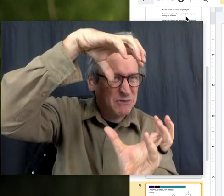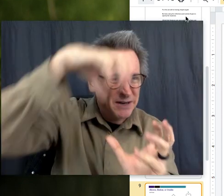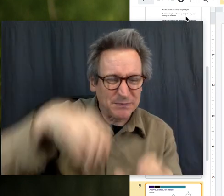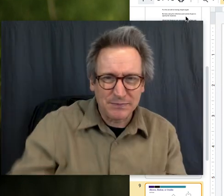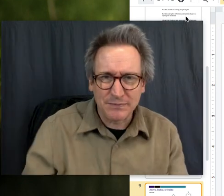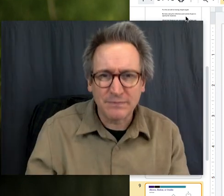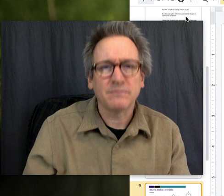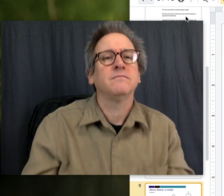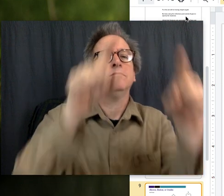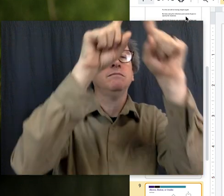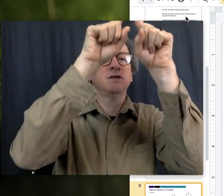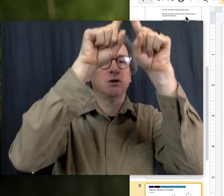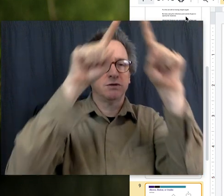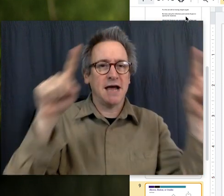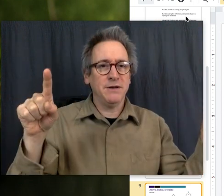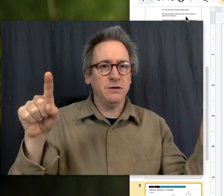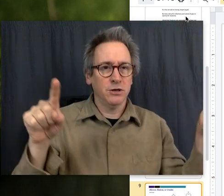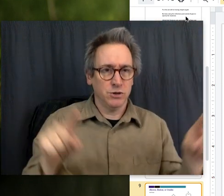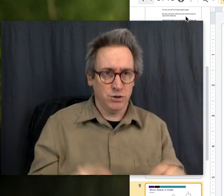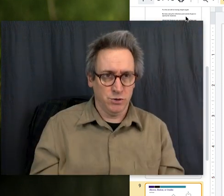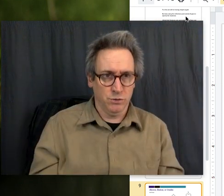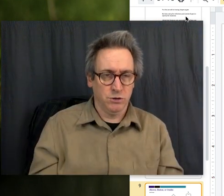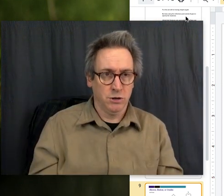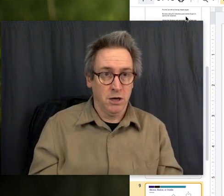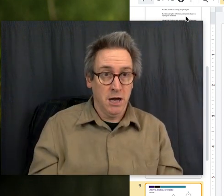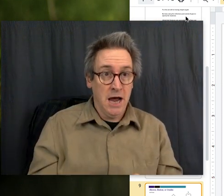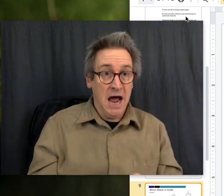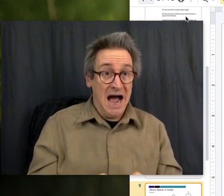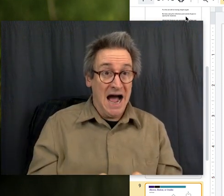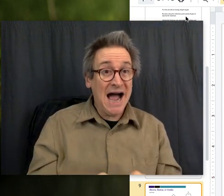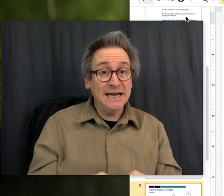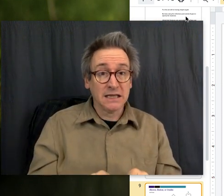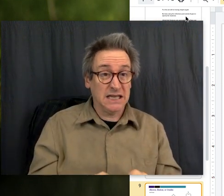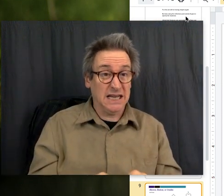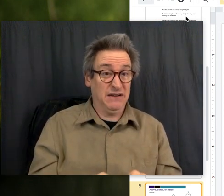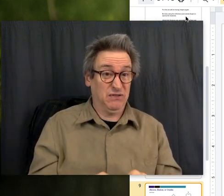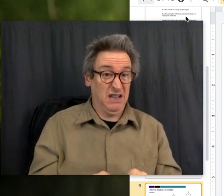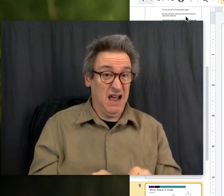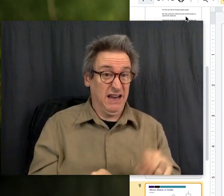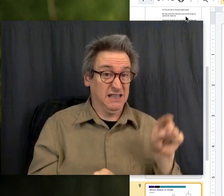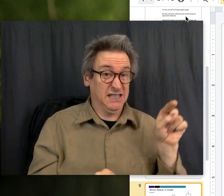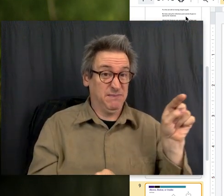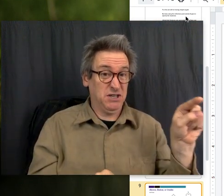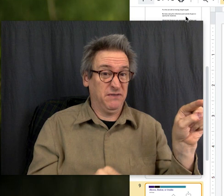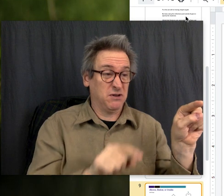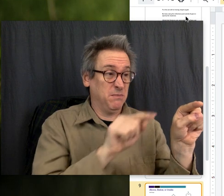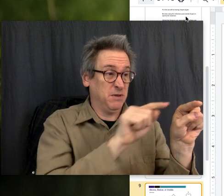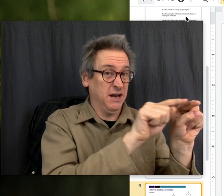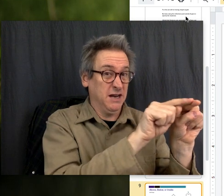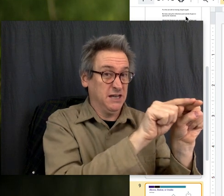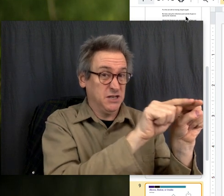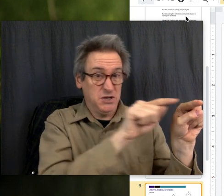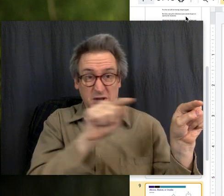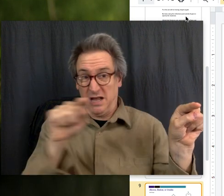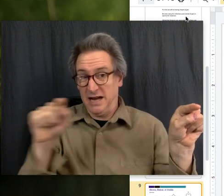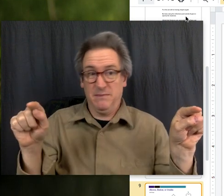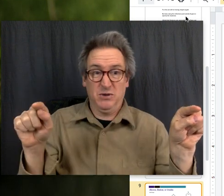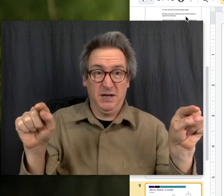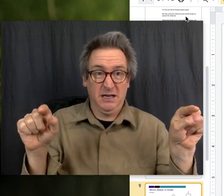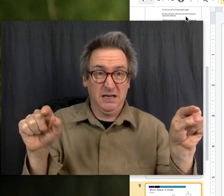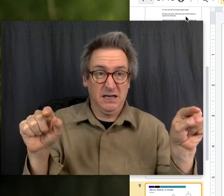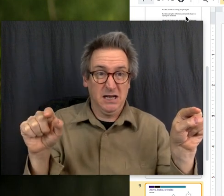diamonds, right? So diamond, shunk. I like for lines, especially if they're complicated, is to do the line